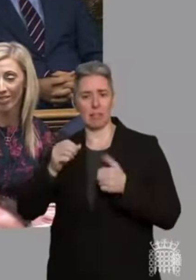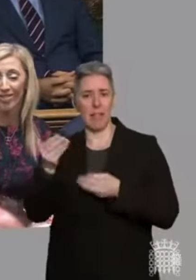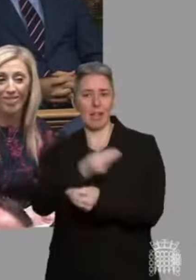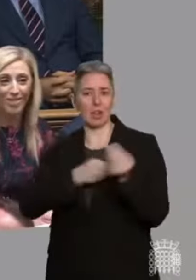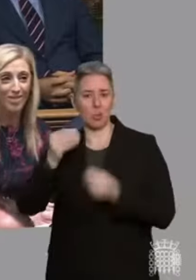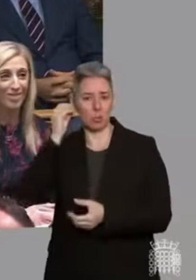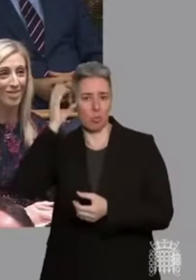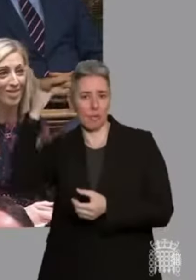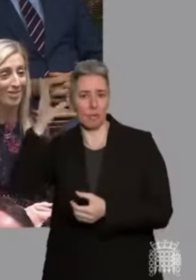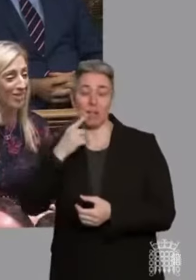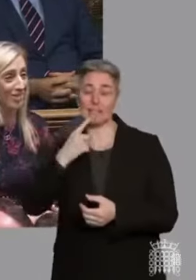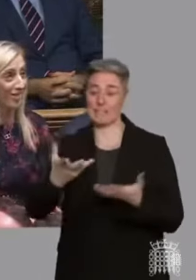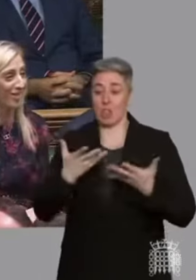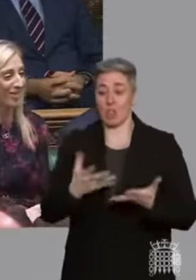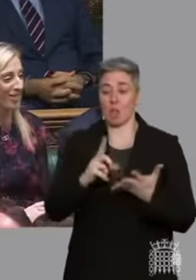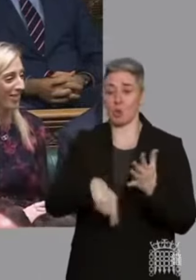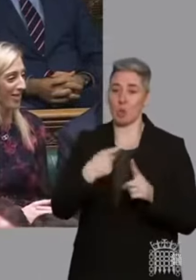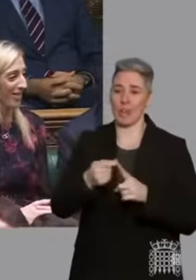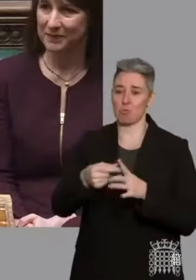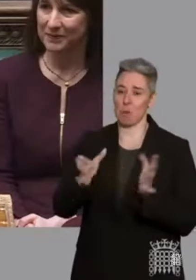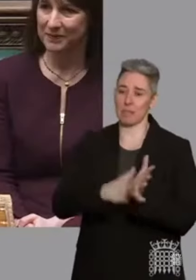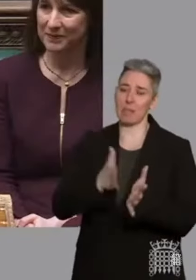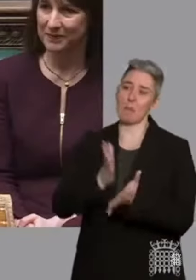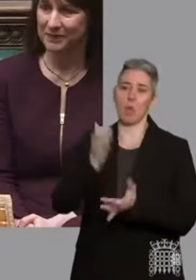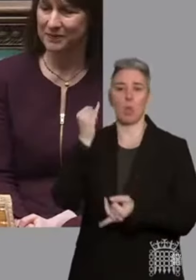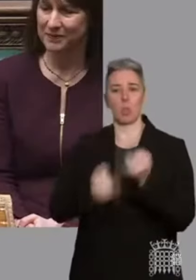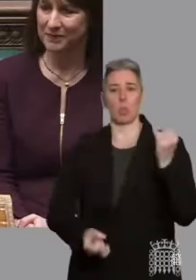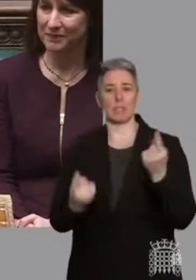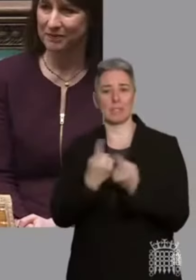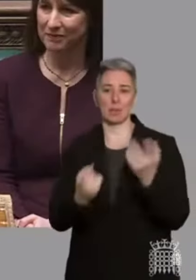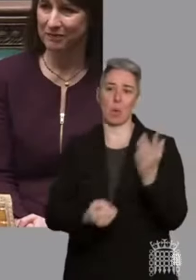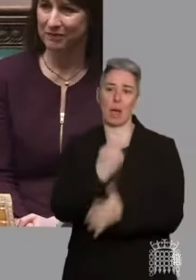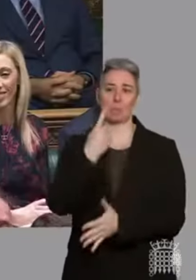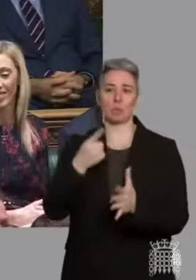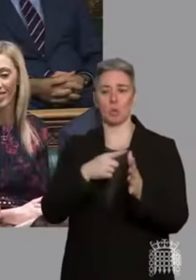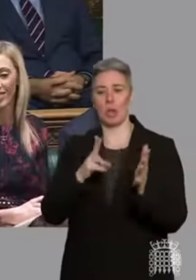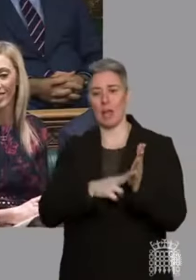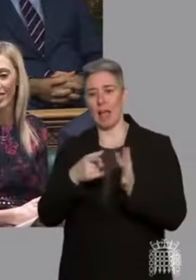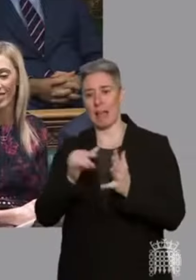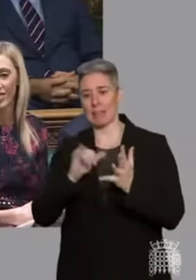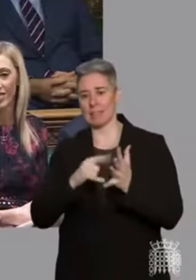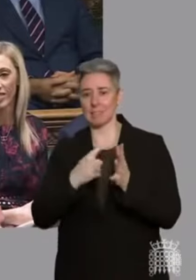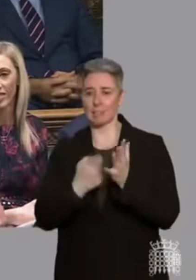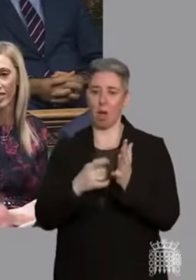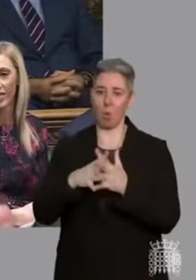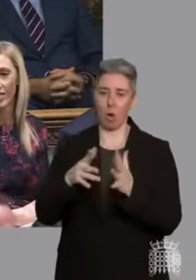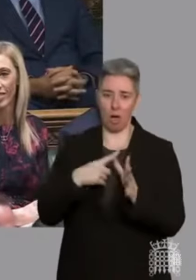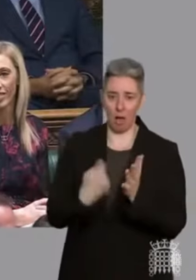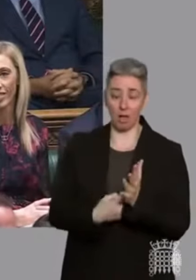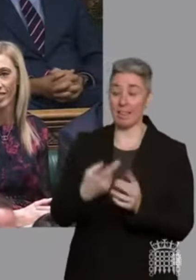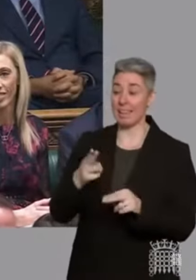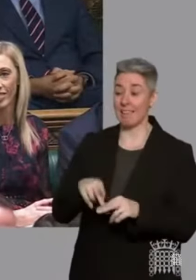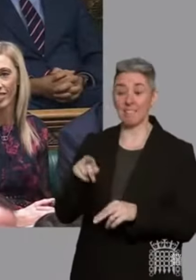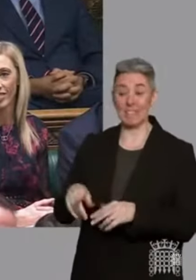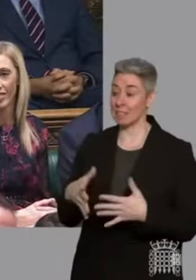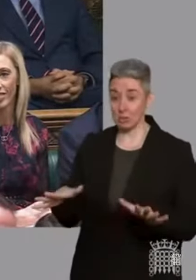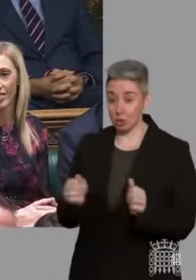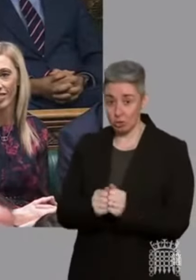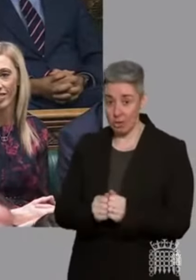happen to Anas Sarwar? And if he doesn't, and he should, does he think it's stripping Scottish pensioners of their winter fuel payment, or